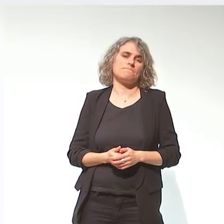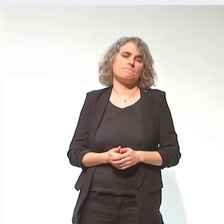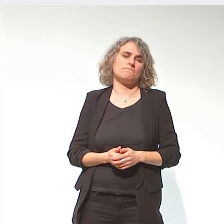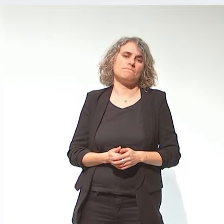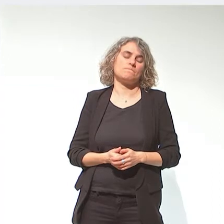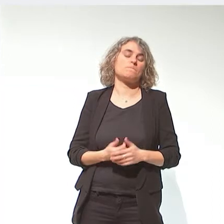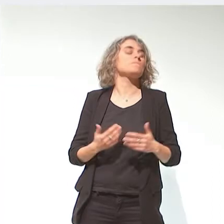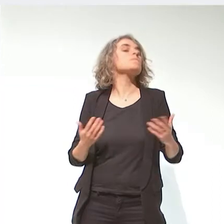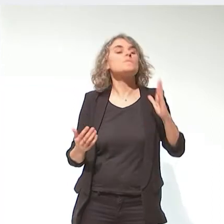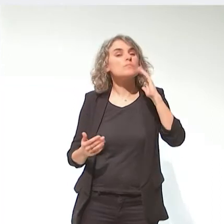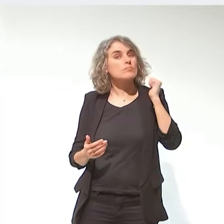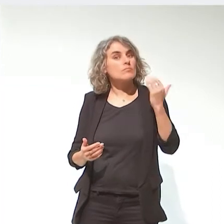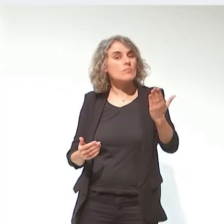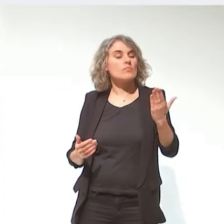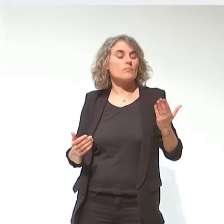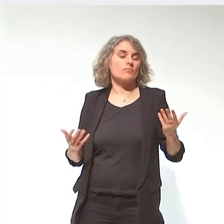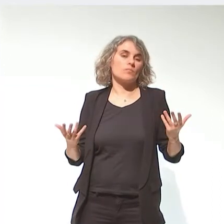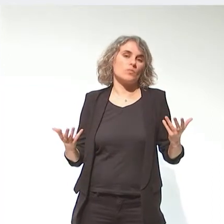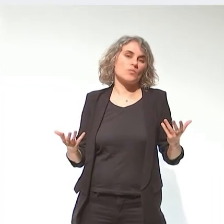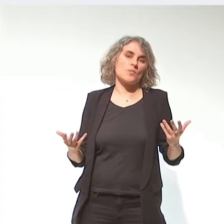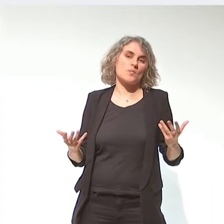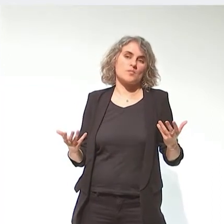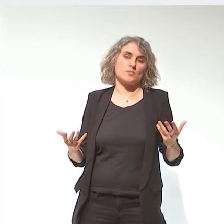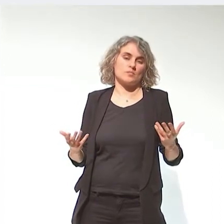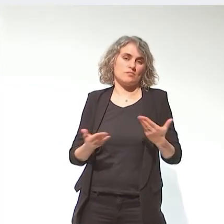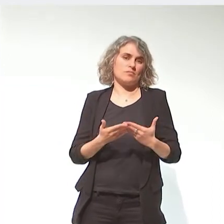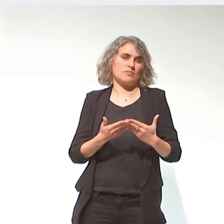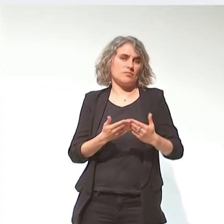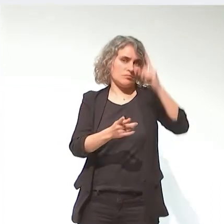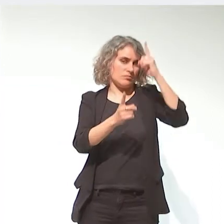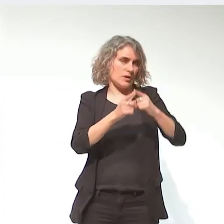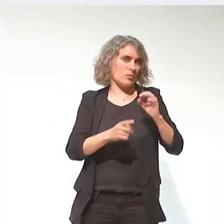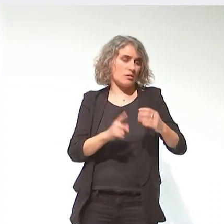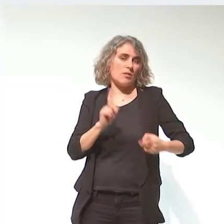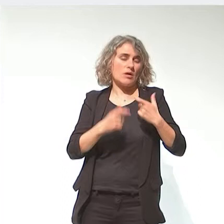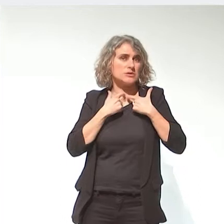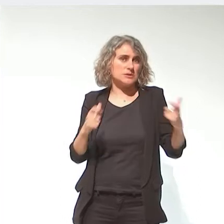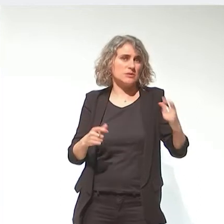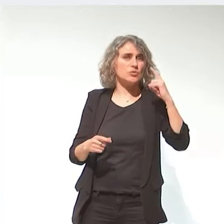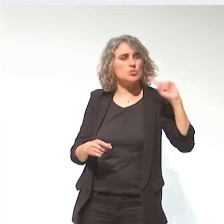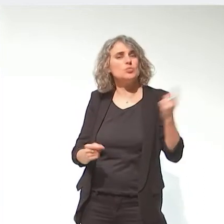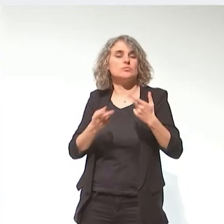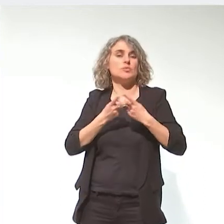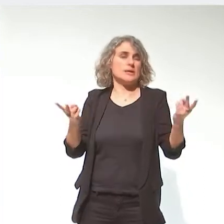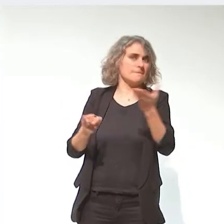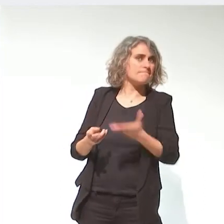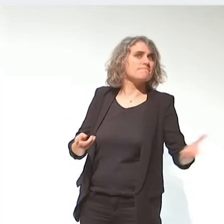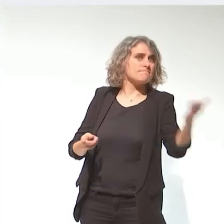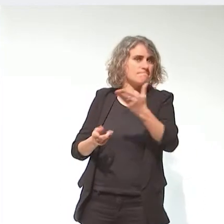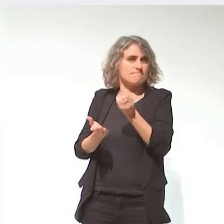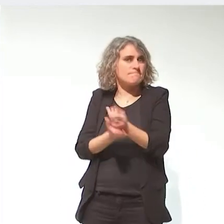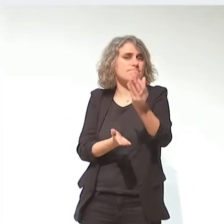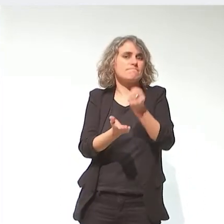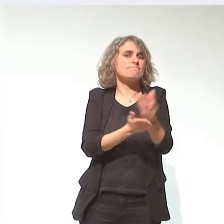to a wider public, which I think without that isn't possible to implement the strategy either.